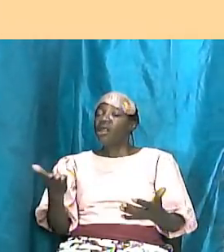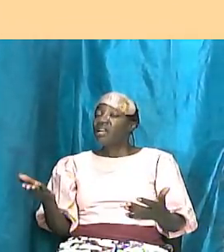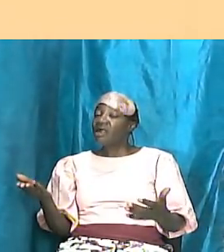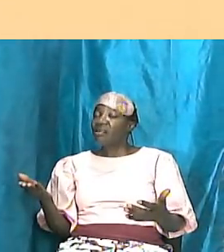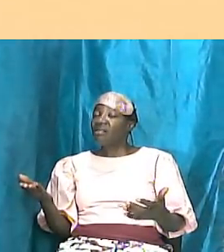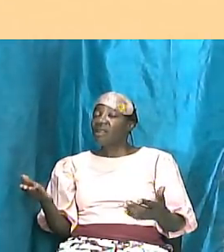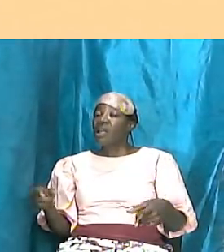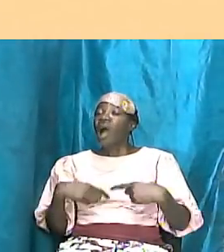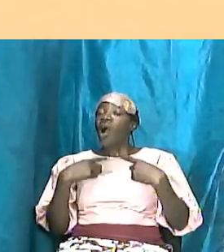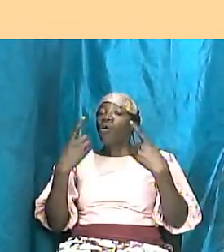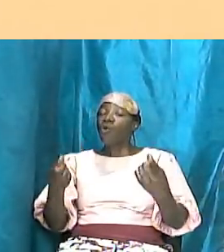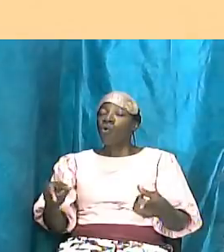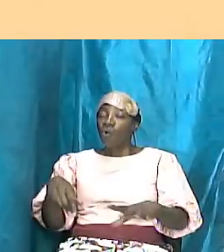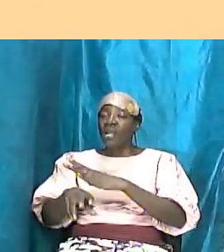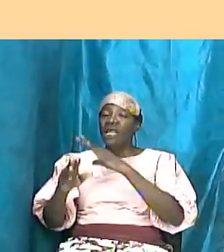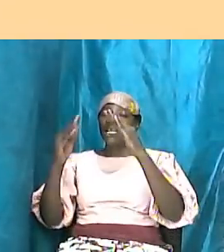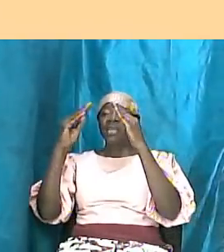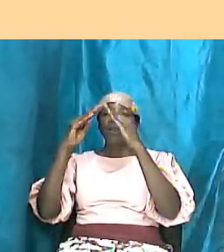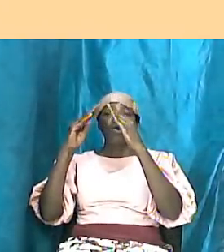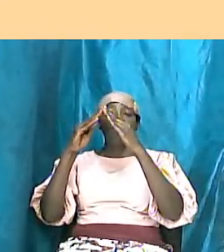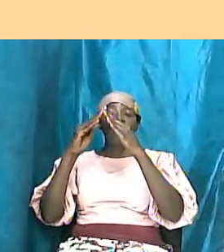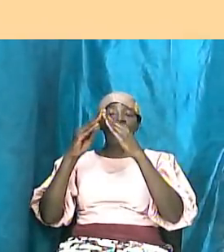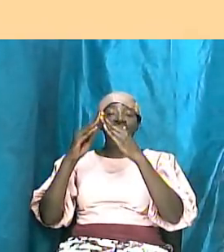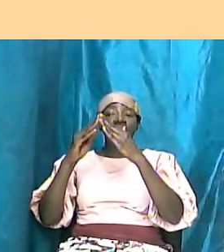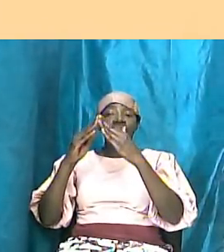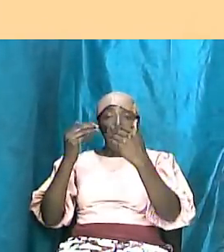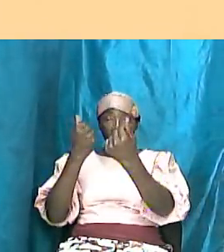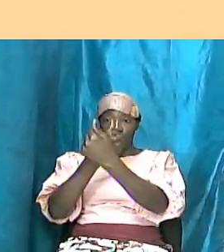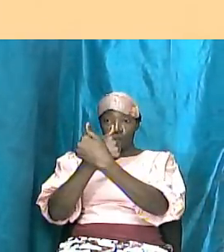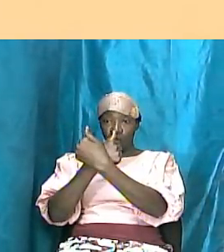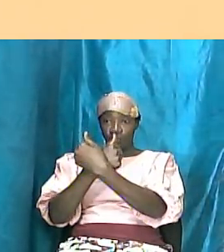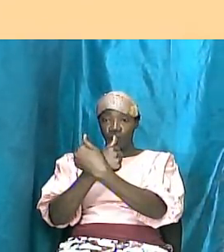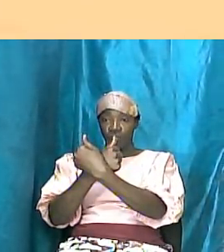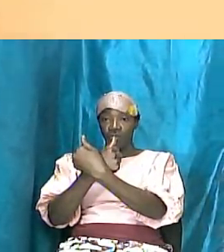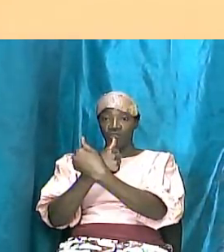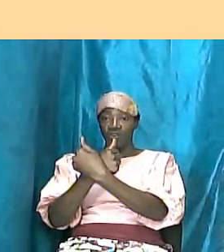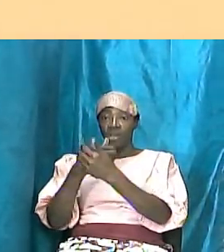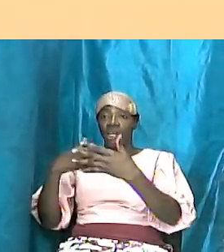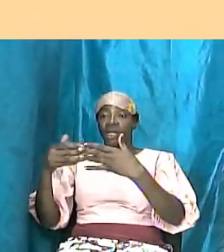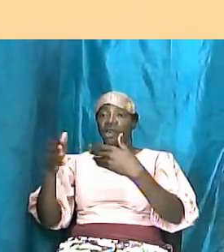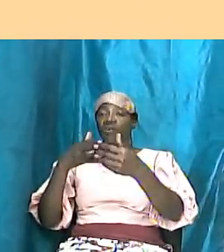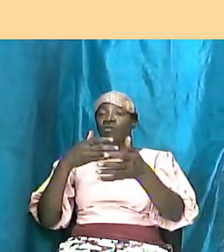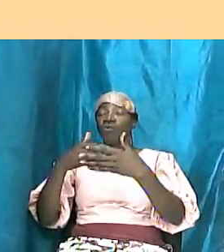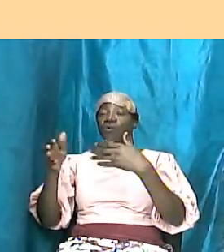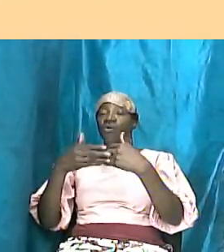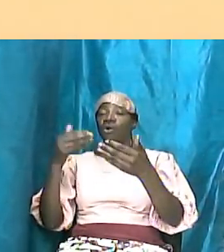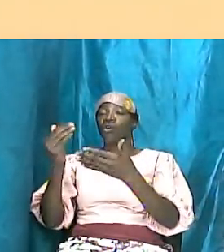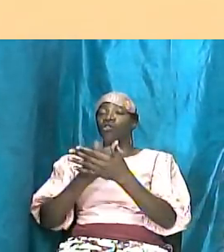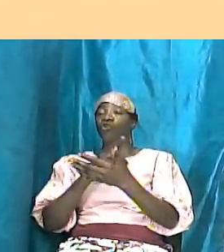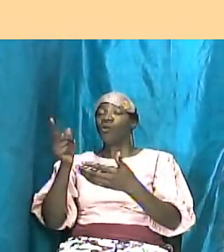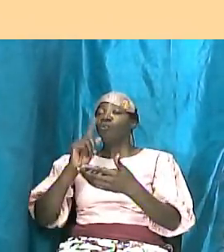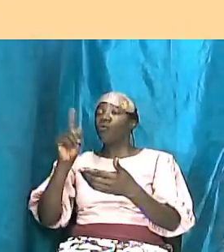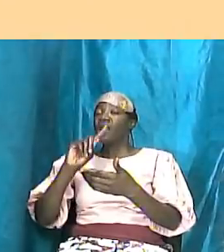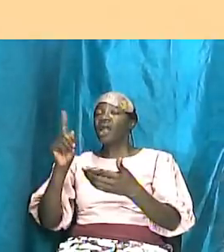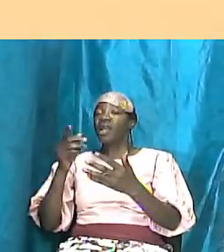their houses and lock themselves in. And somewhere between evening and